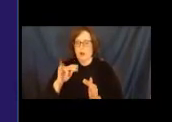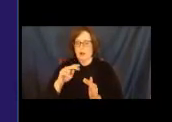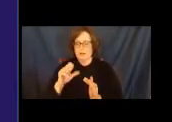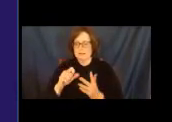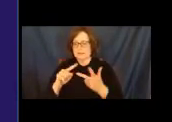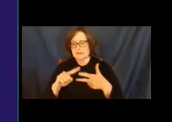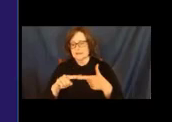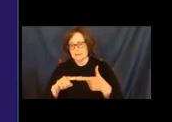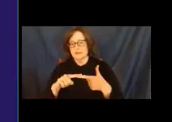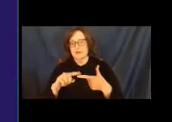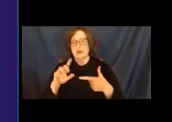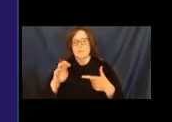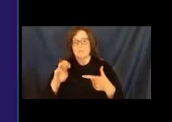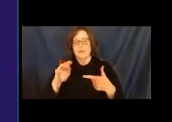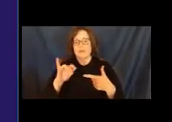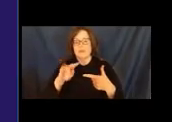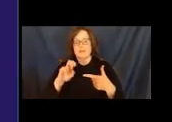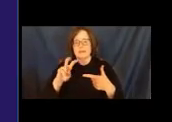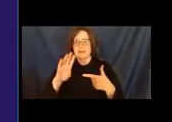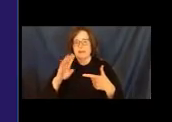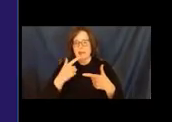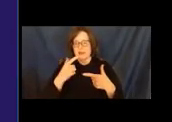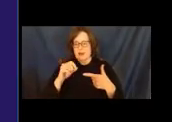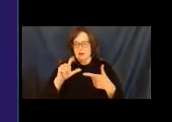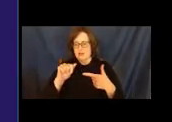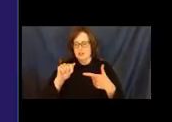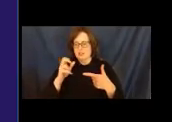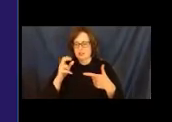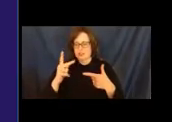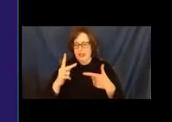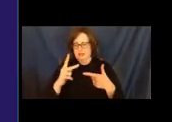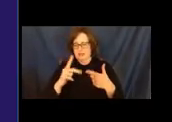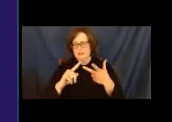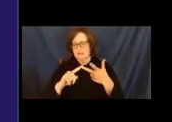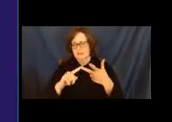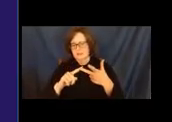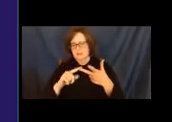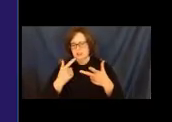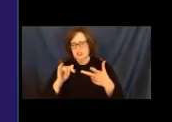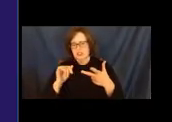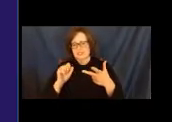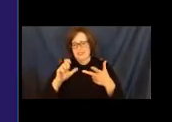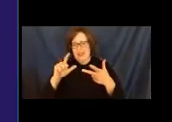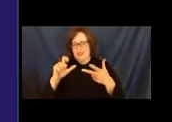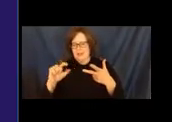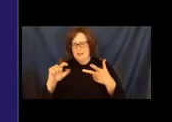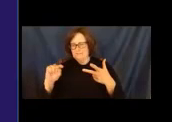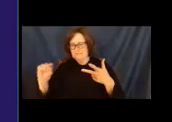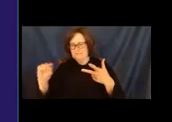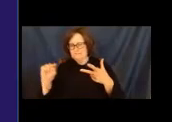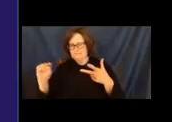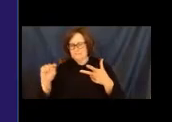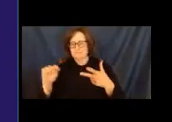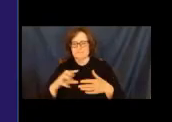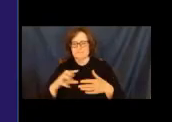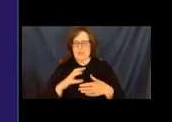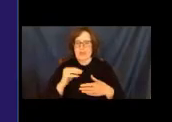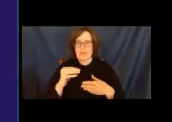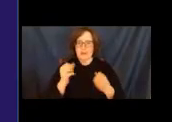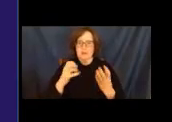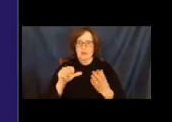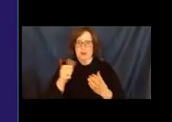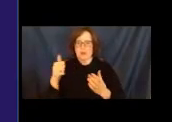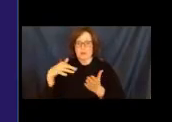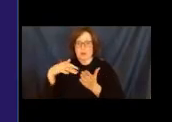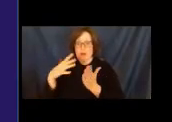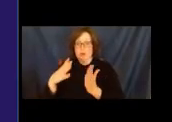Fossato, and over 50 volunteers. So to start off, I want to share a bit about the landscape of scholarly publishing and the